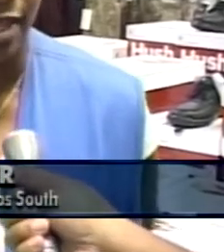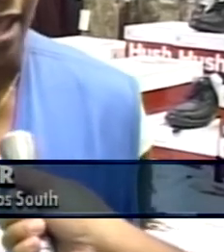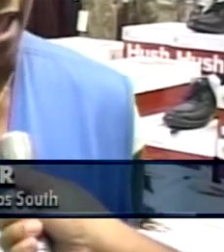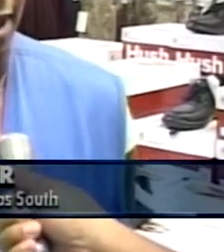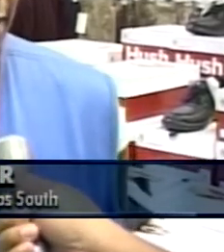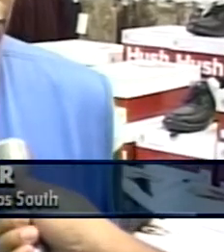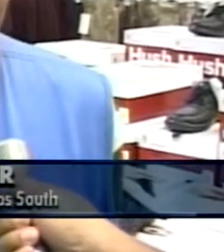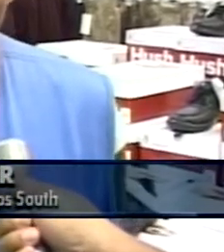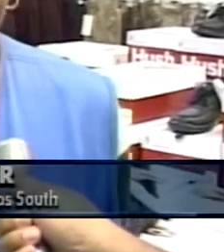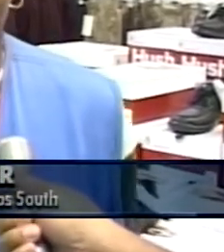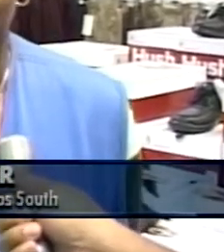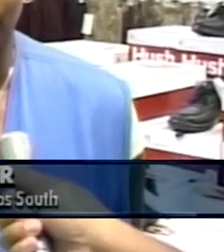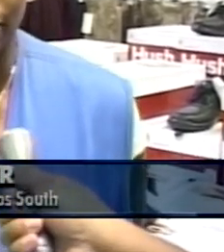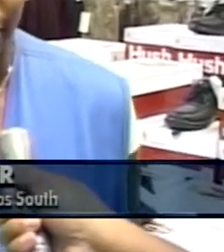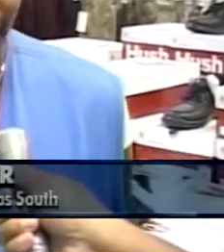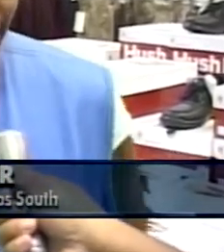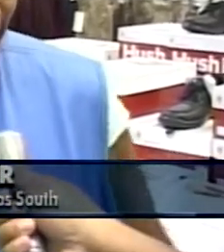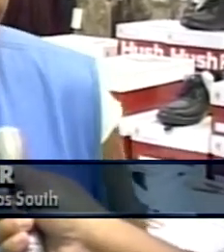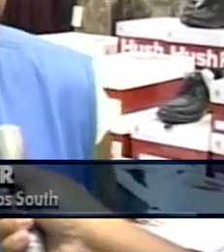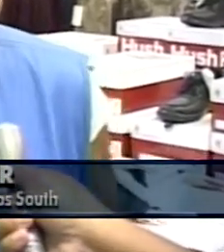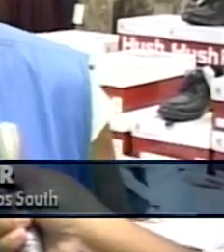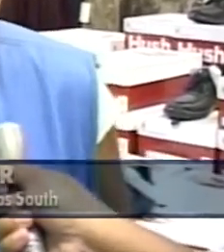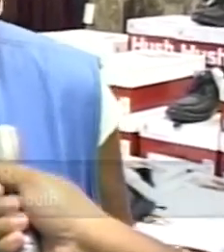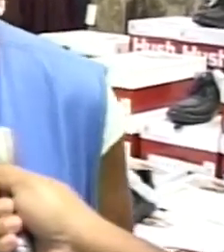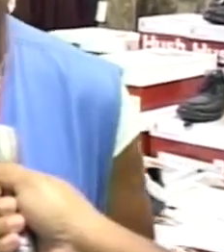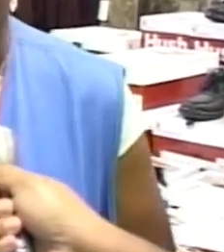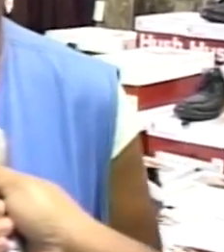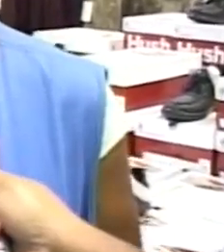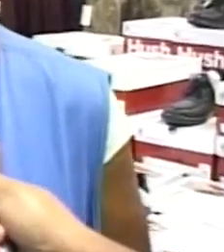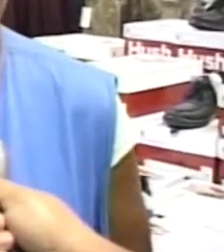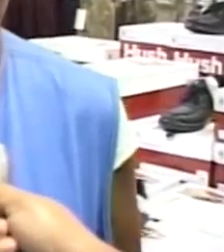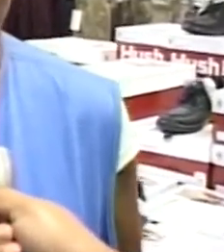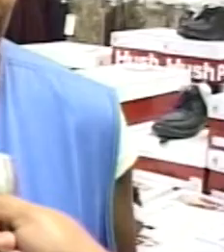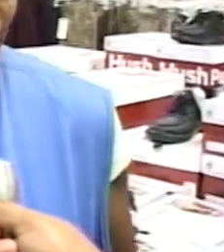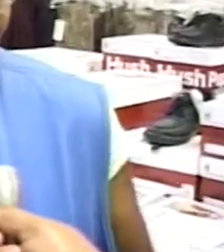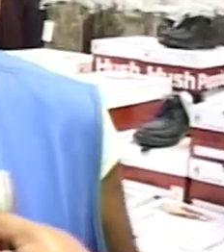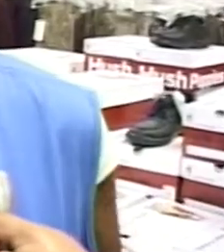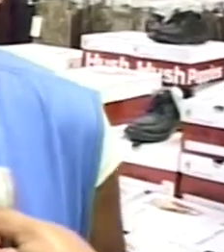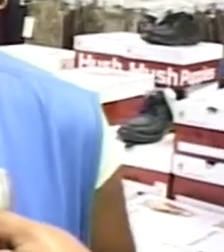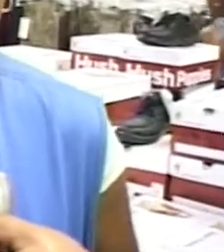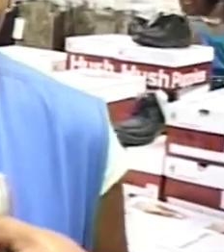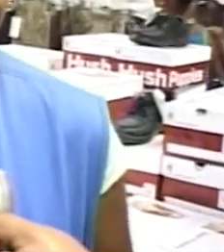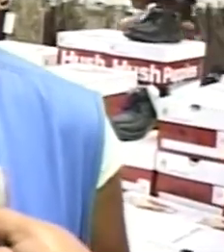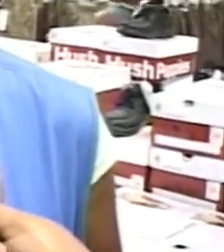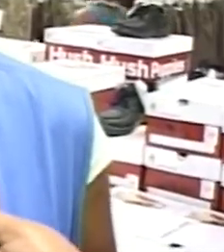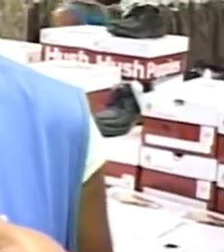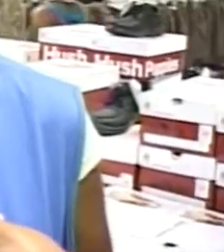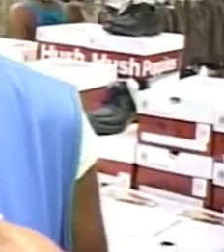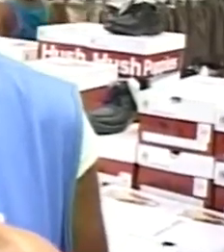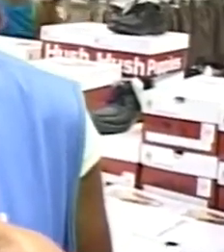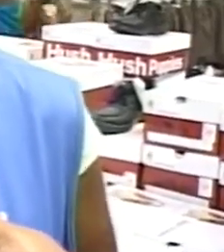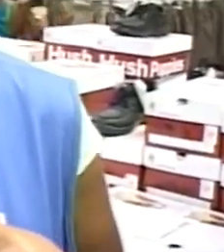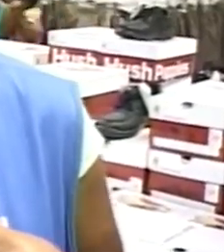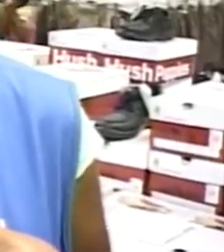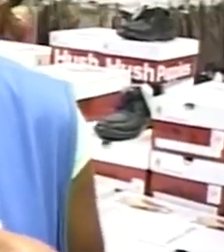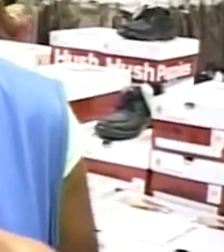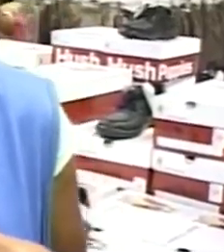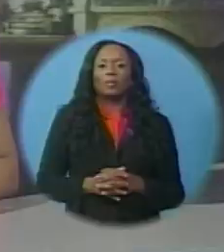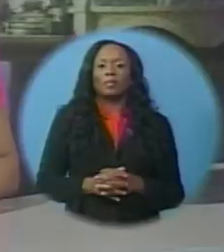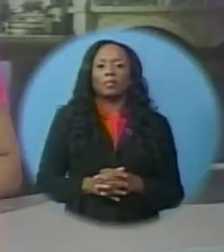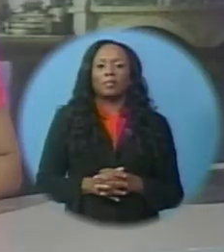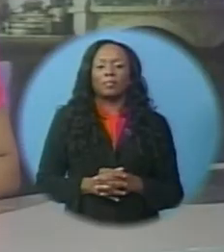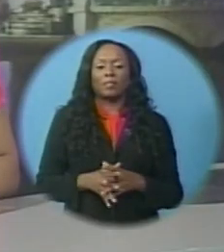school and with their textbooks and their uniforms. So your support will be greatly